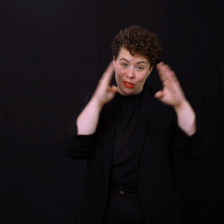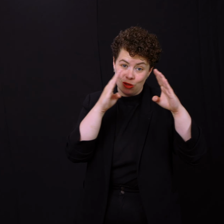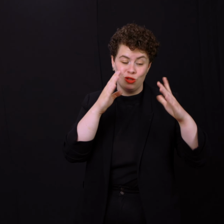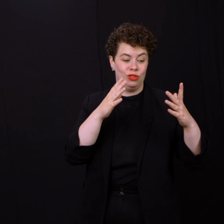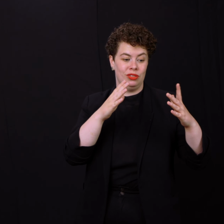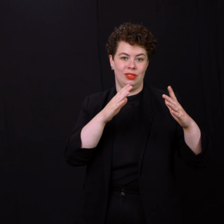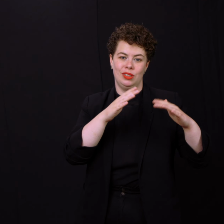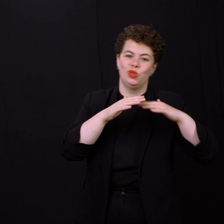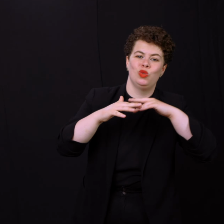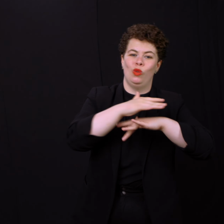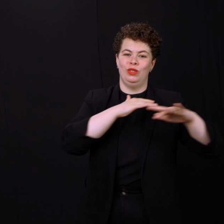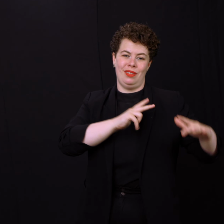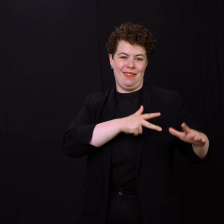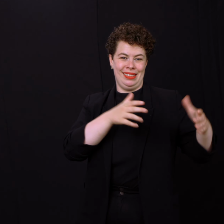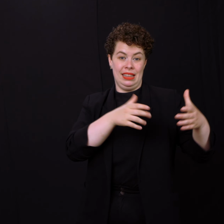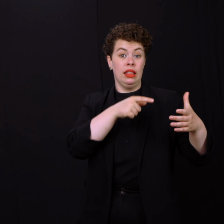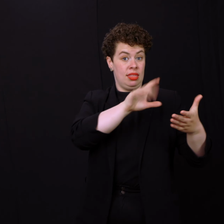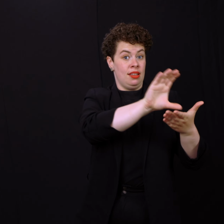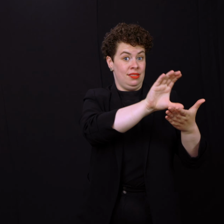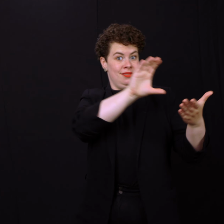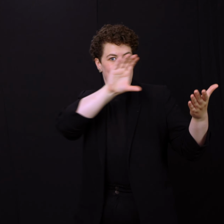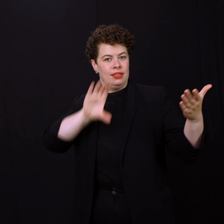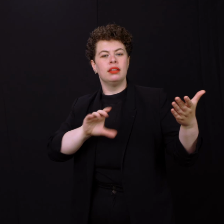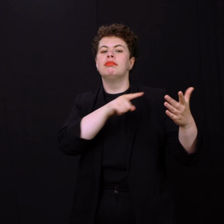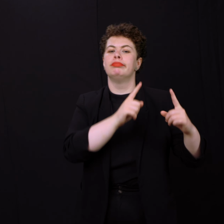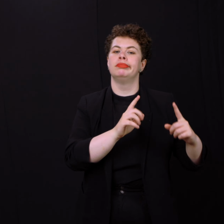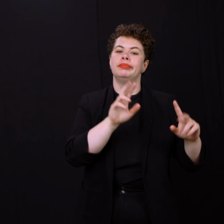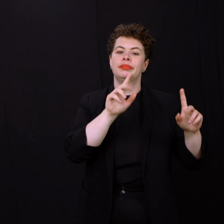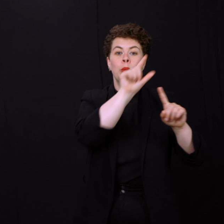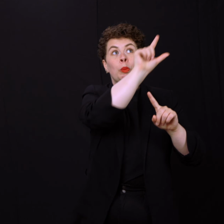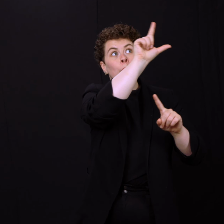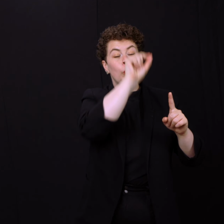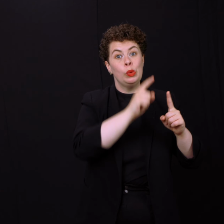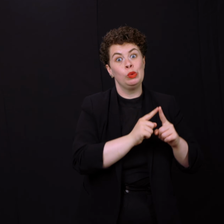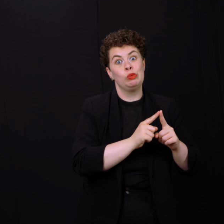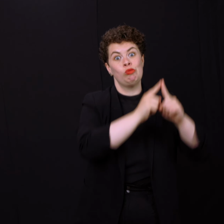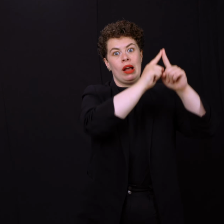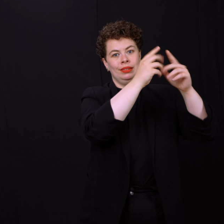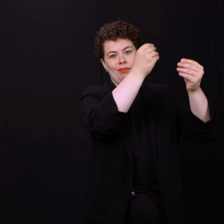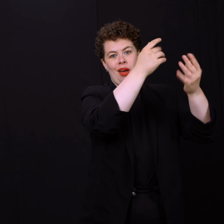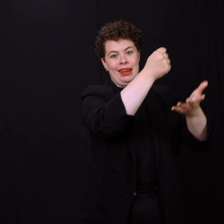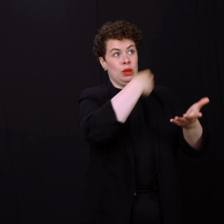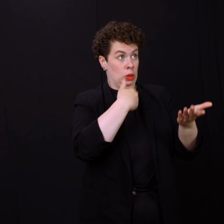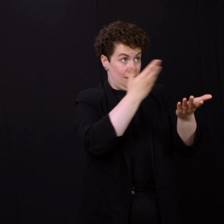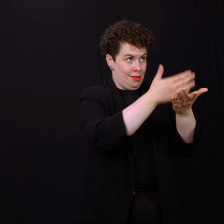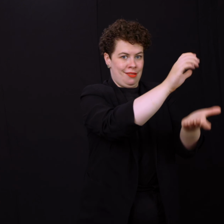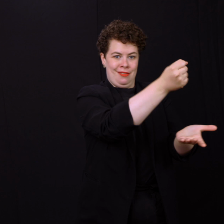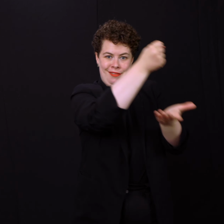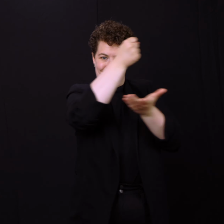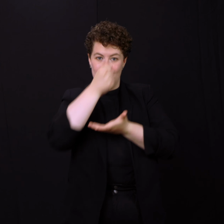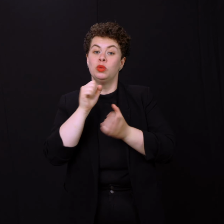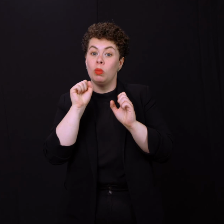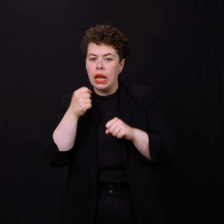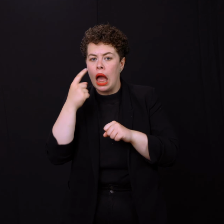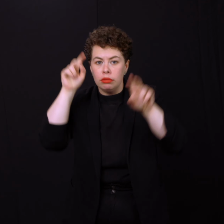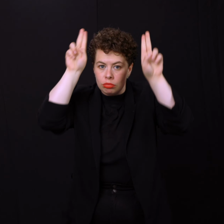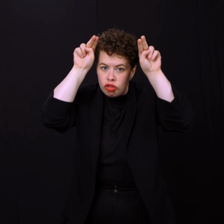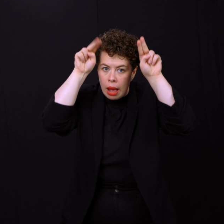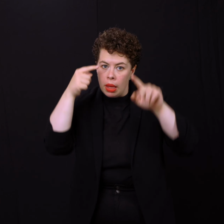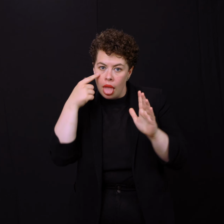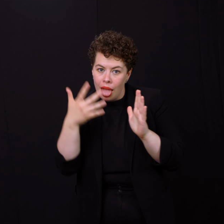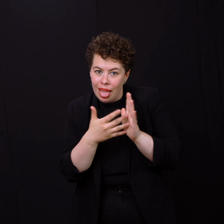Society, because they funded us with their Moon Rocket grant to do the work on the rabbits. I'd also like to thank Cure Usher. They're our two big funders